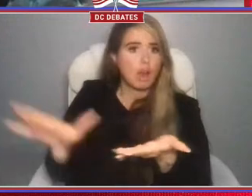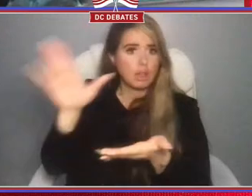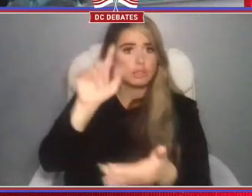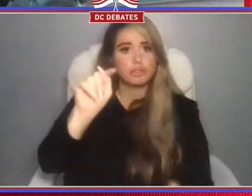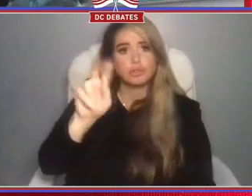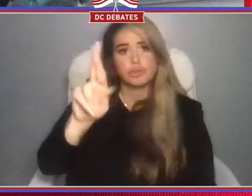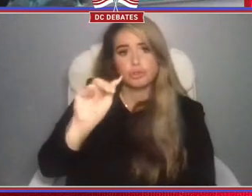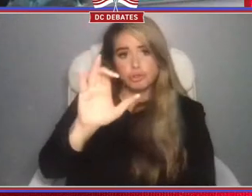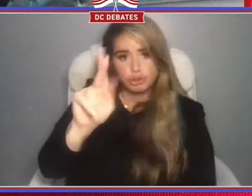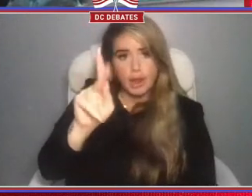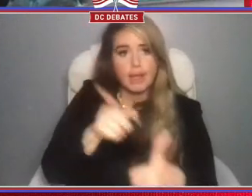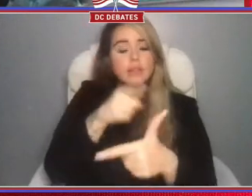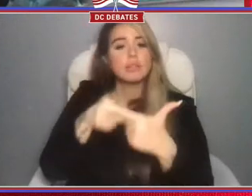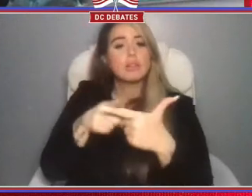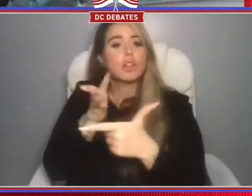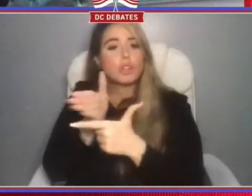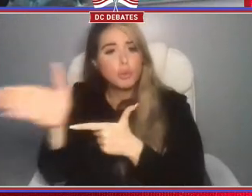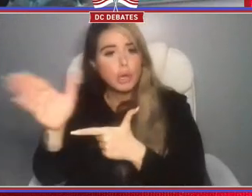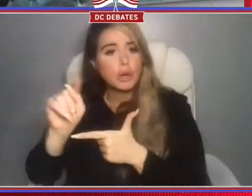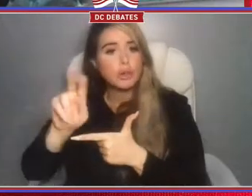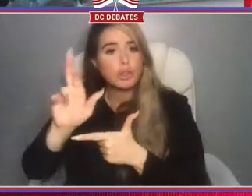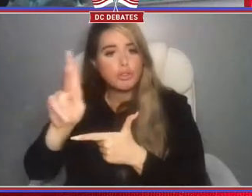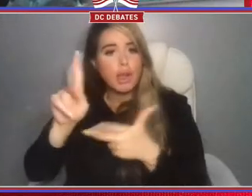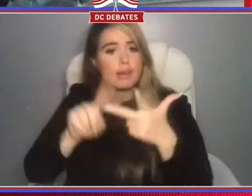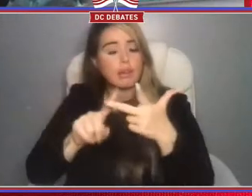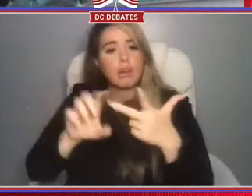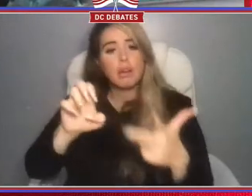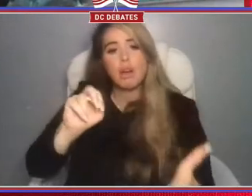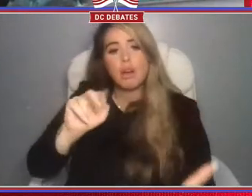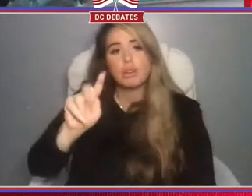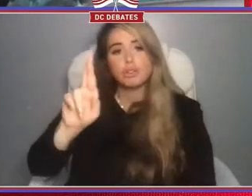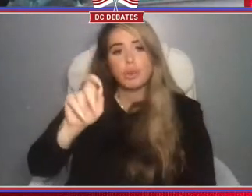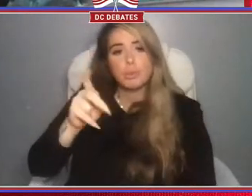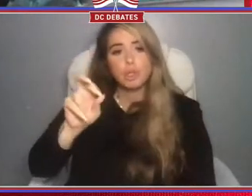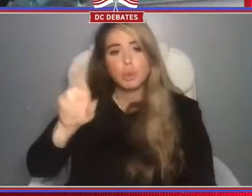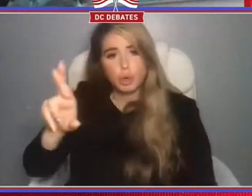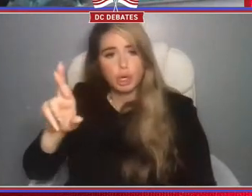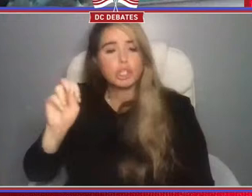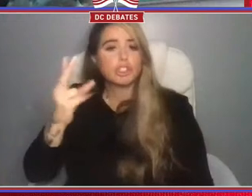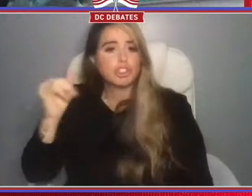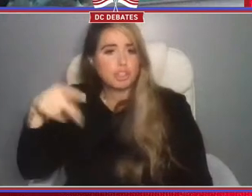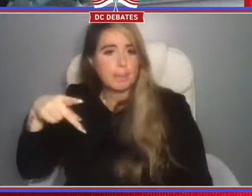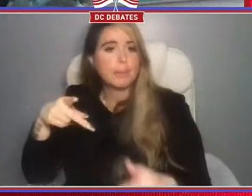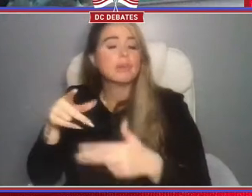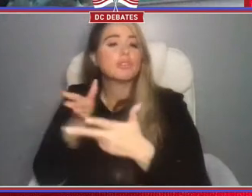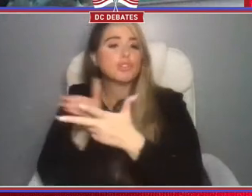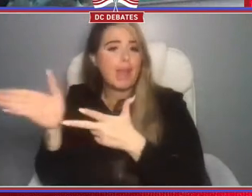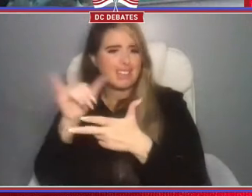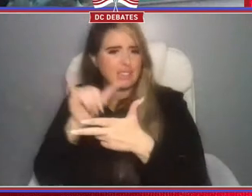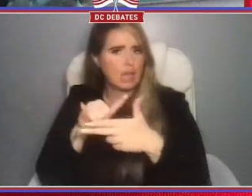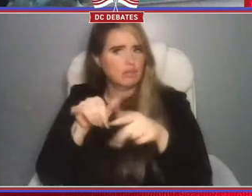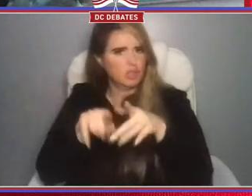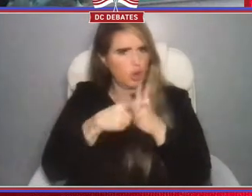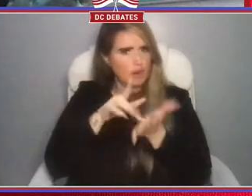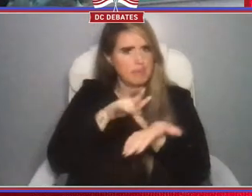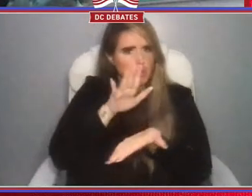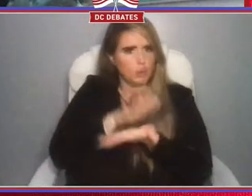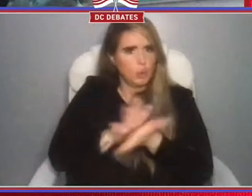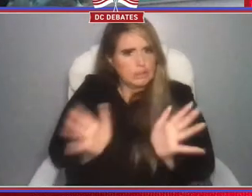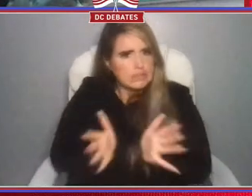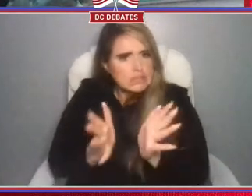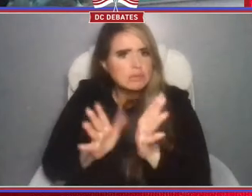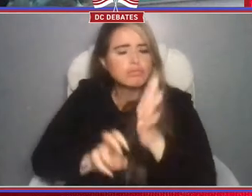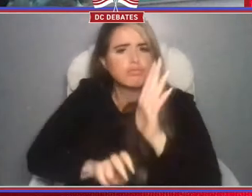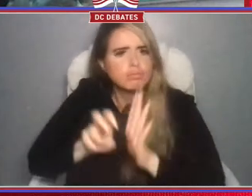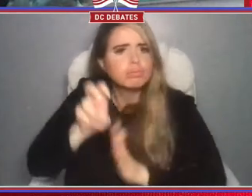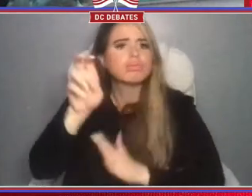and also entrepreneurship track as early as middle school. It's not a problem how many schools, it's a problem of what's happening in the schools. You can have a